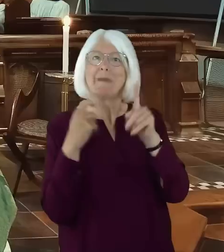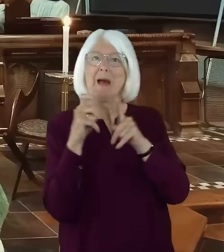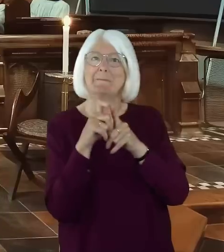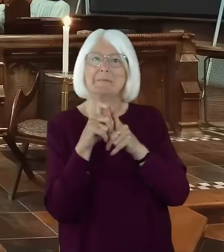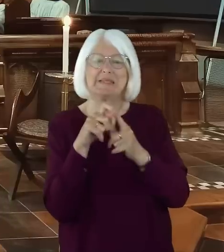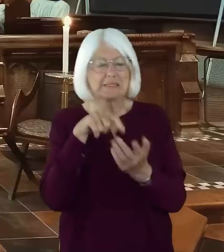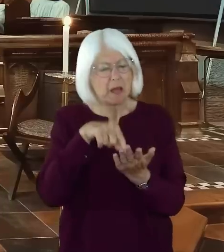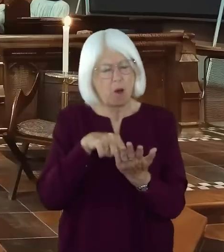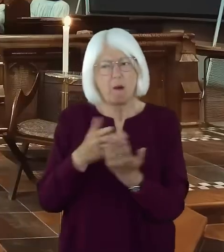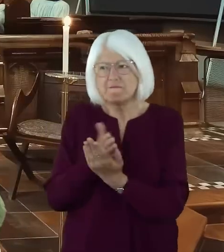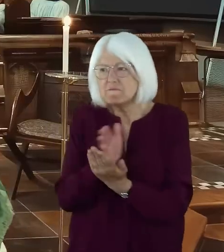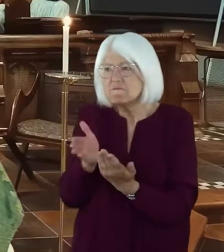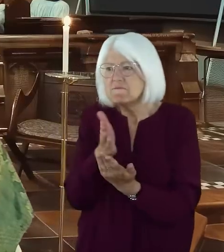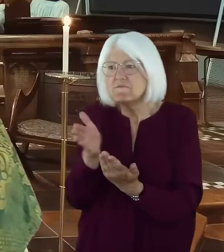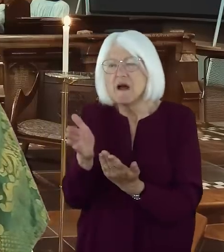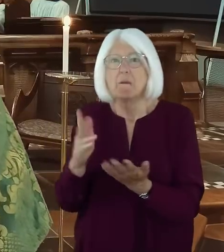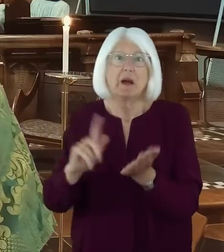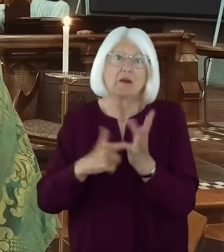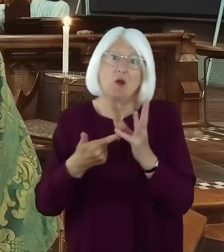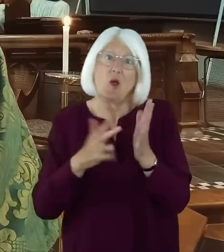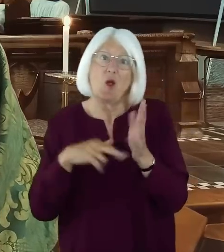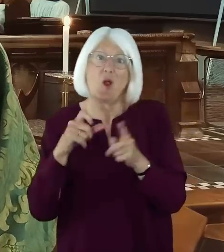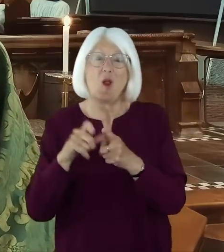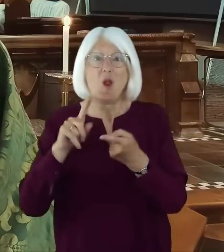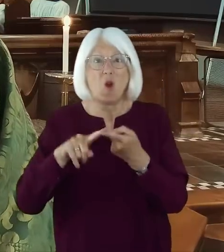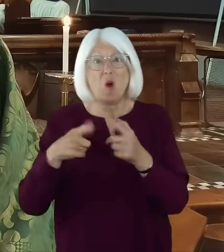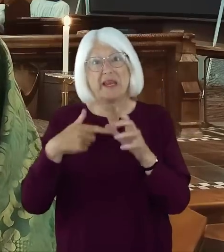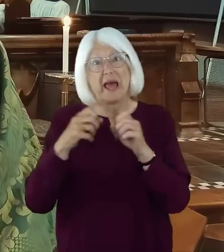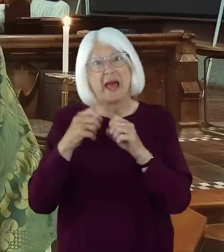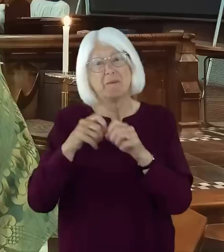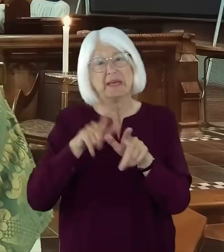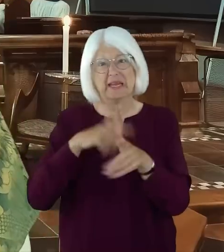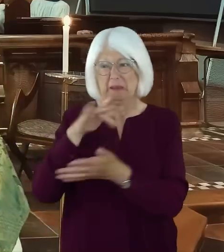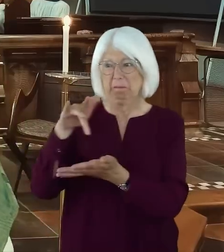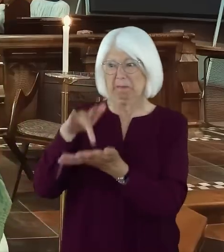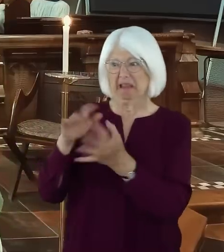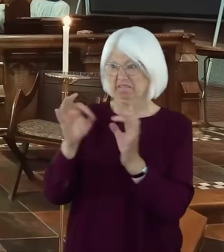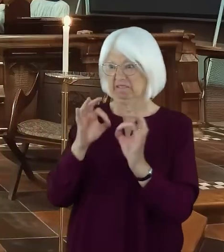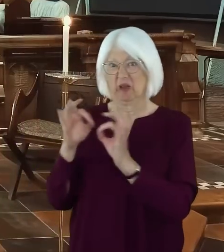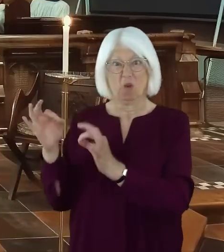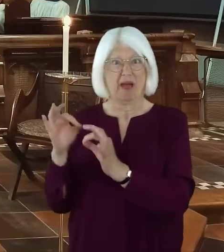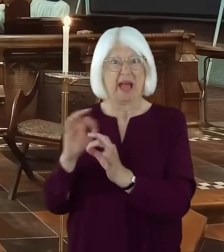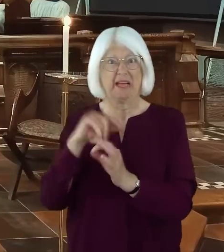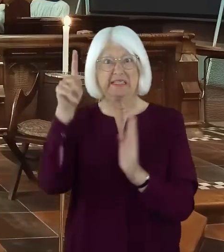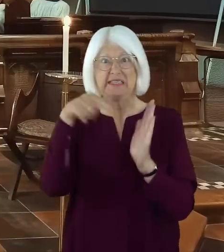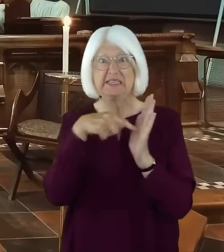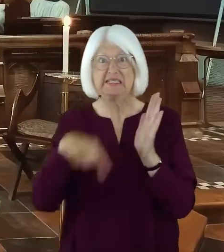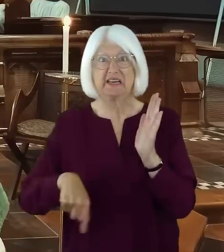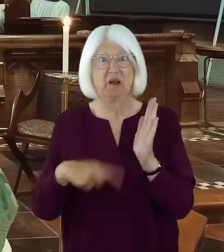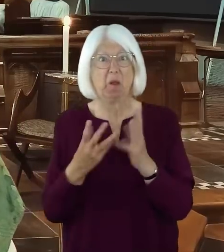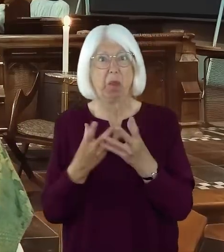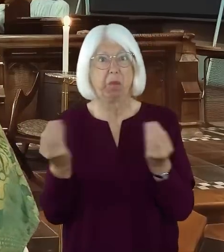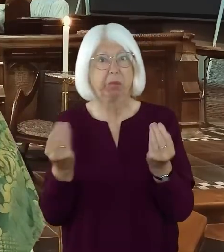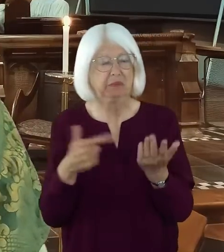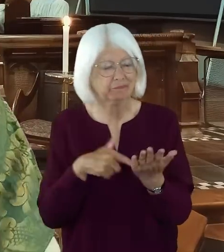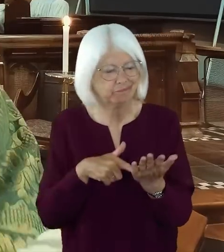Maps. Except Launde Abbey is in the middle of nowhere, and occasionally the satellite message will drop out and